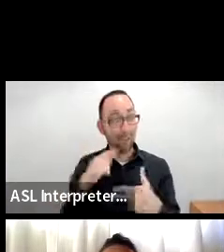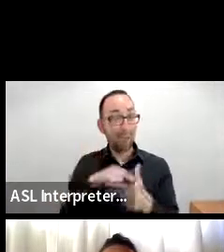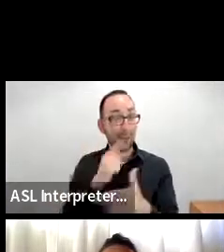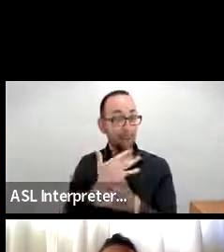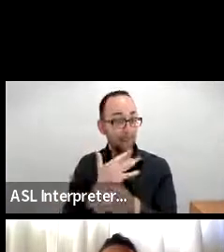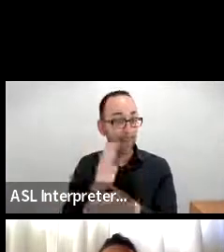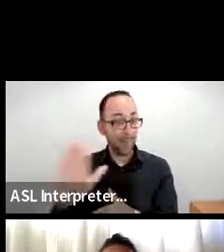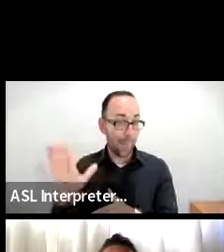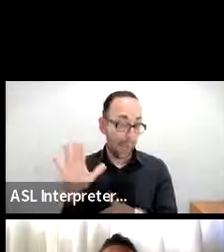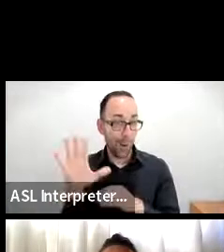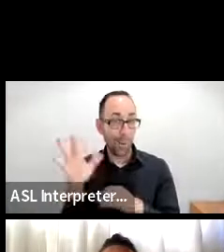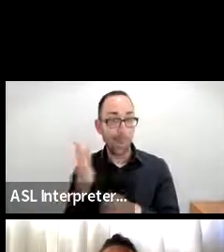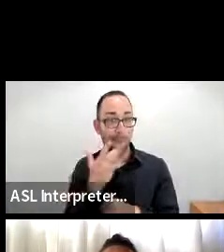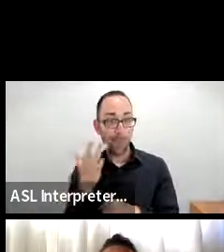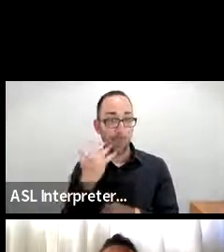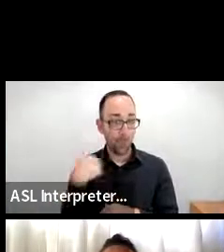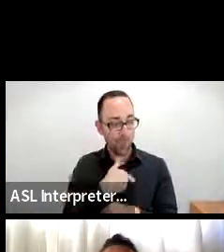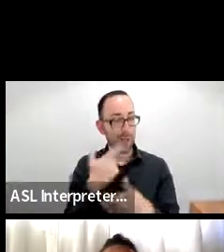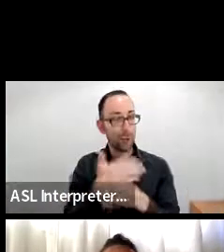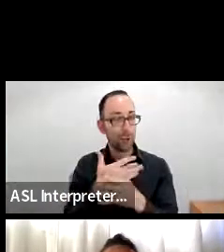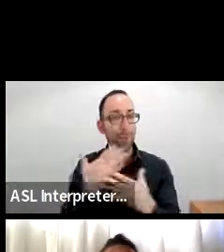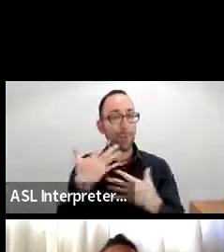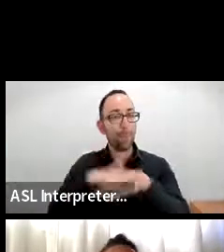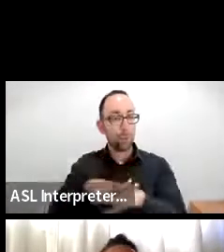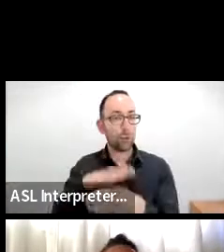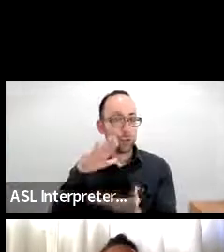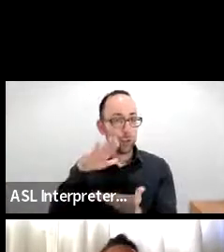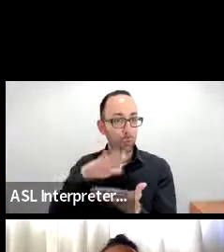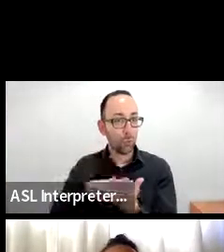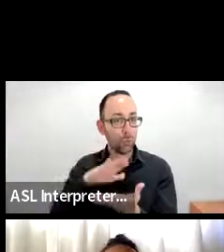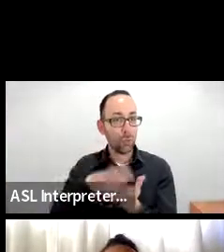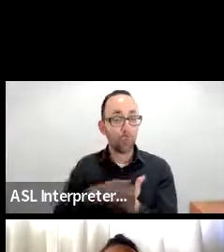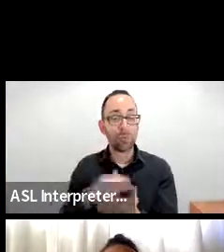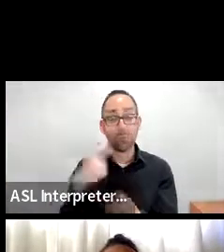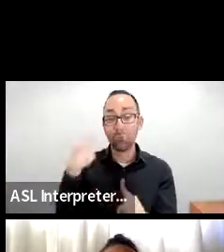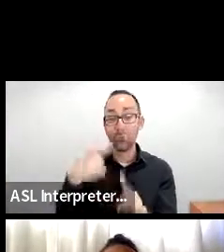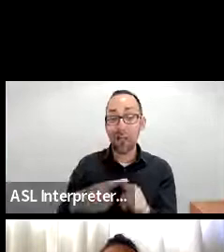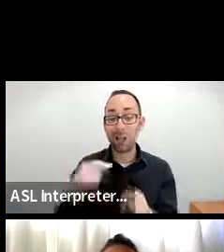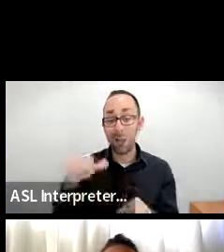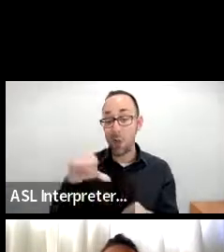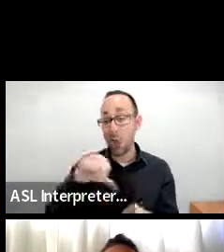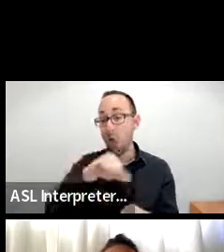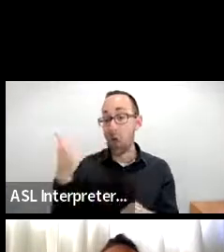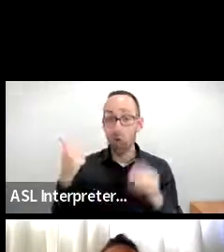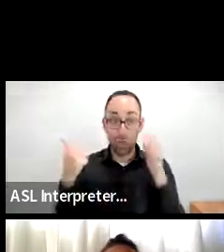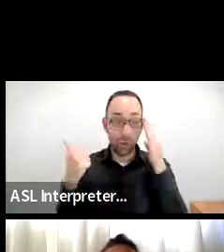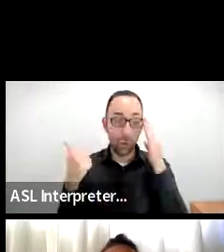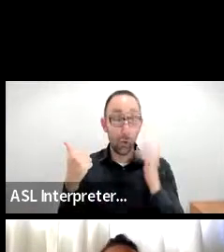their language of choice. We are a German immersion school, and they will also have other